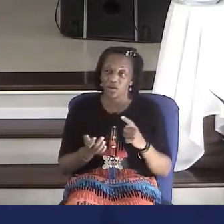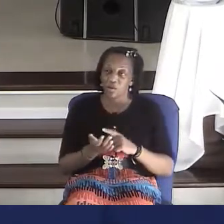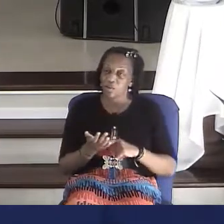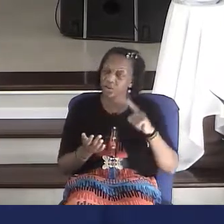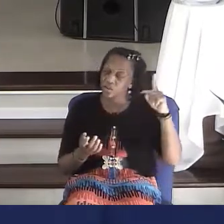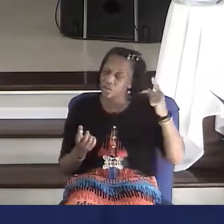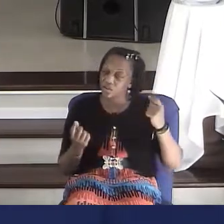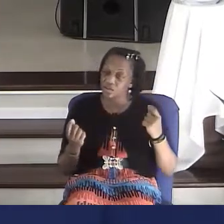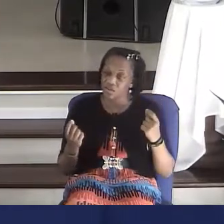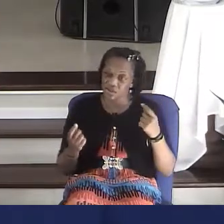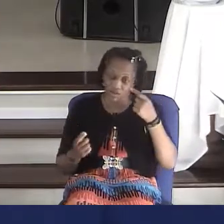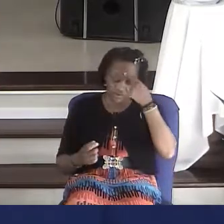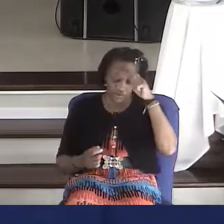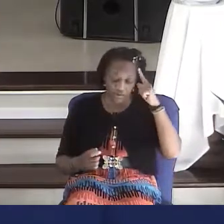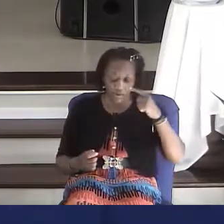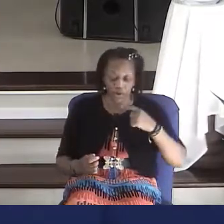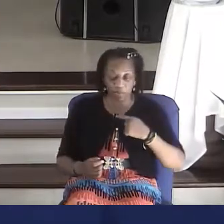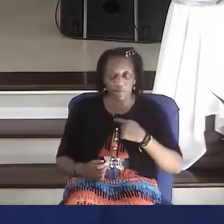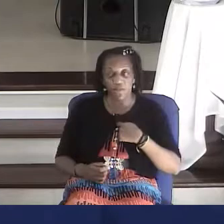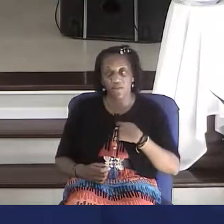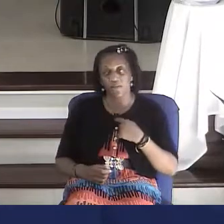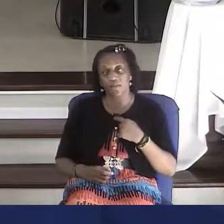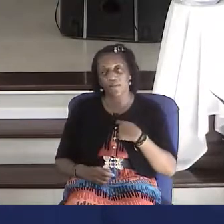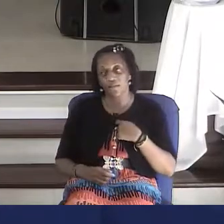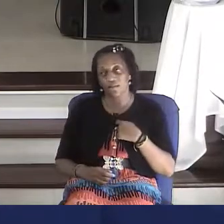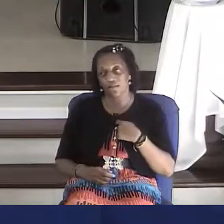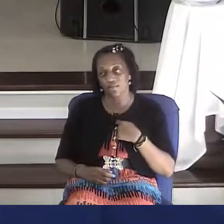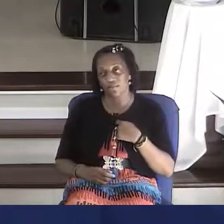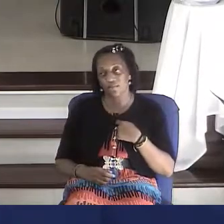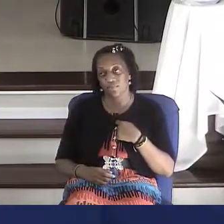What you've done for me,